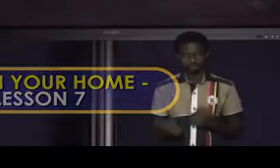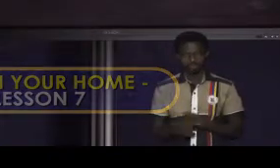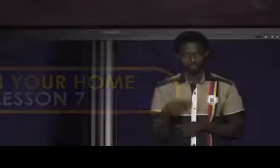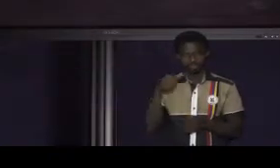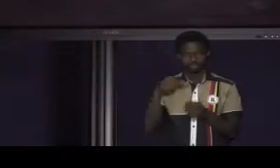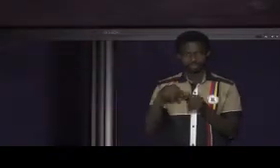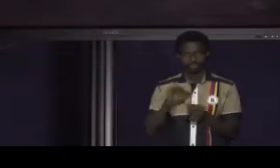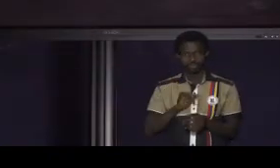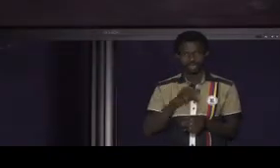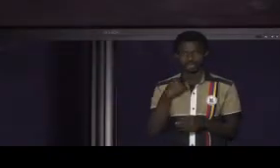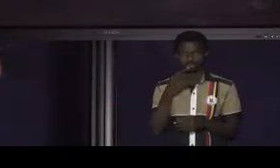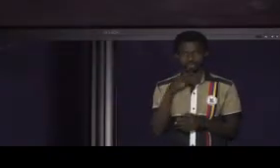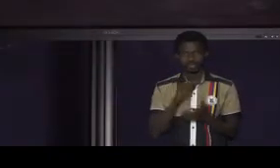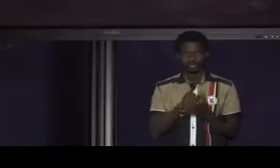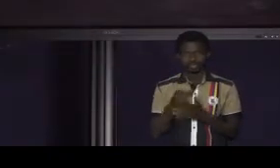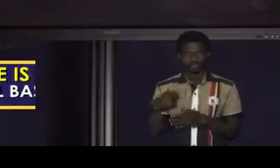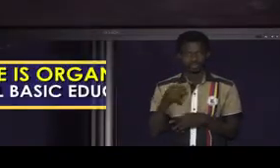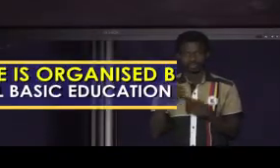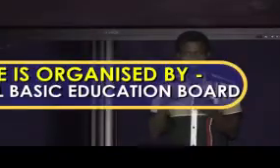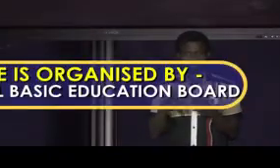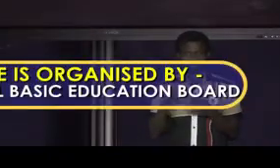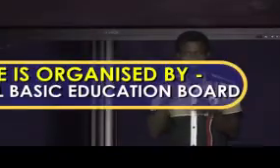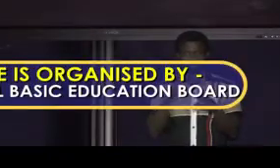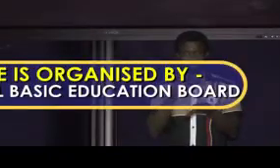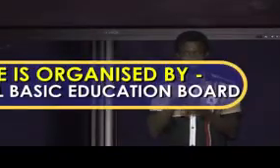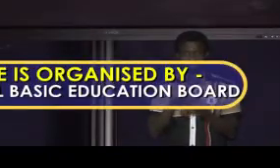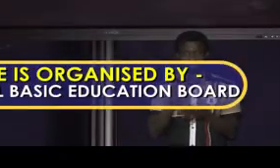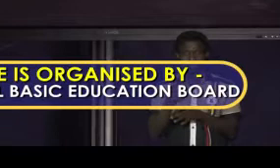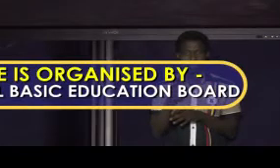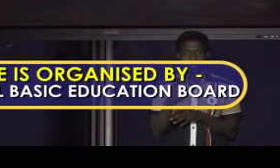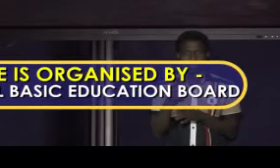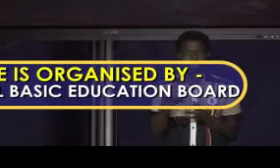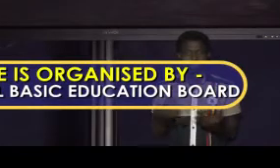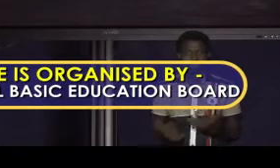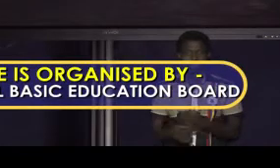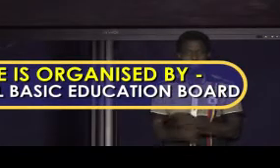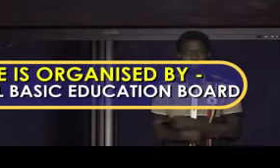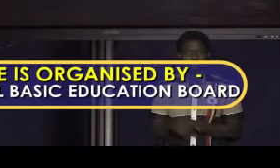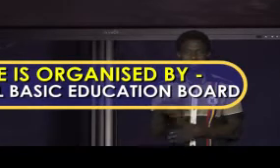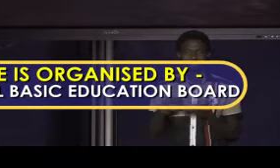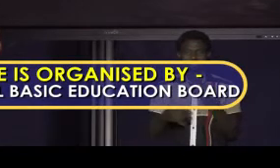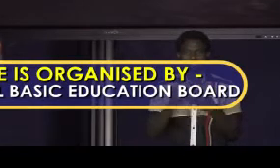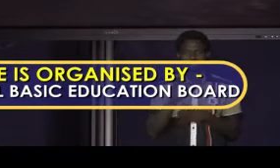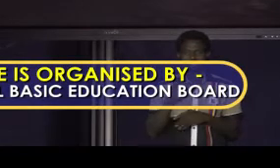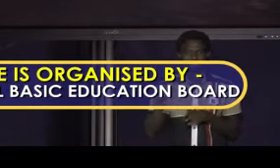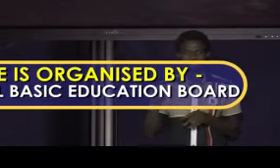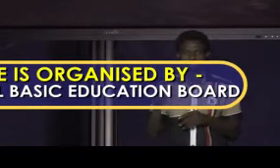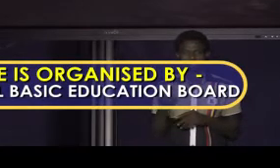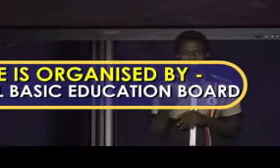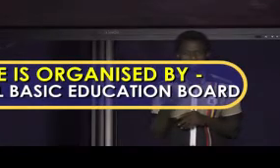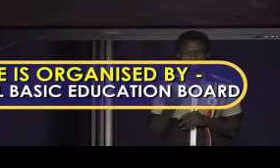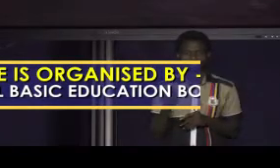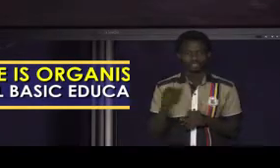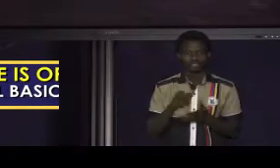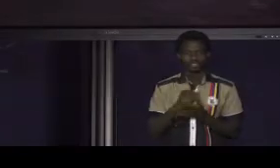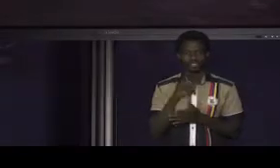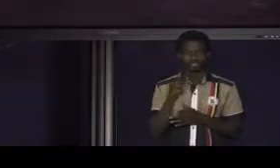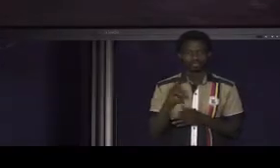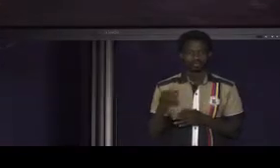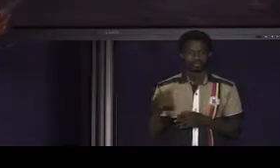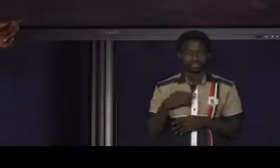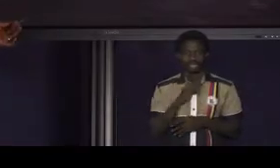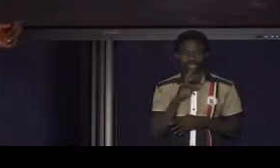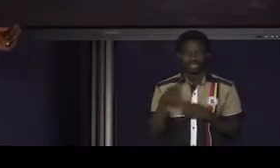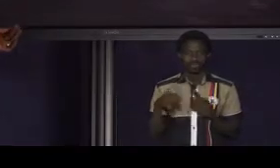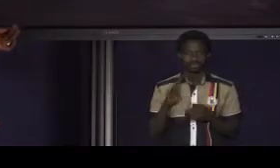told you that we're going to look at punctuation today. Punctuation. What is punctuation? Yes, that's where we're going. And by